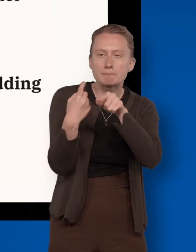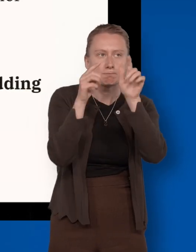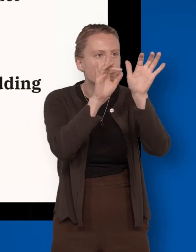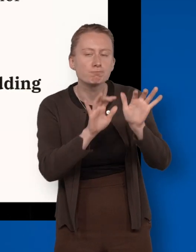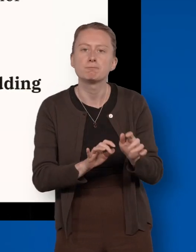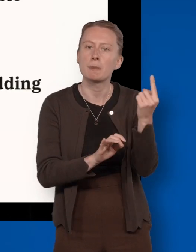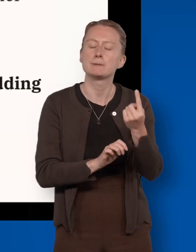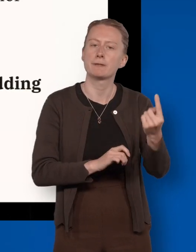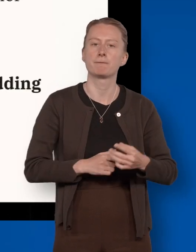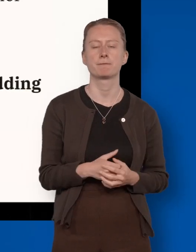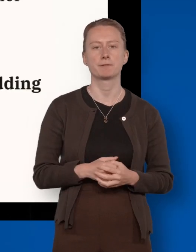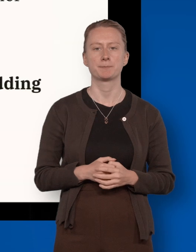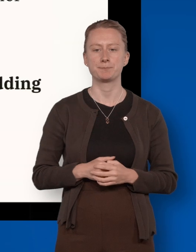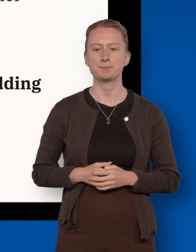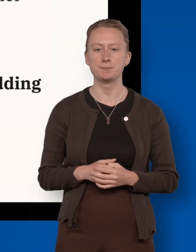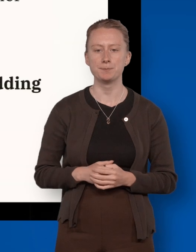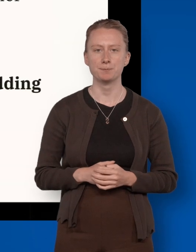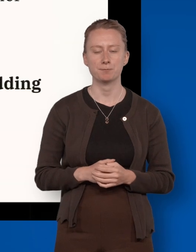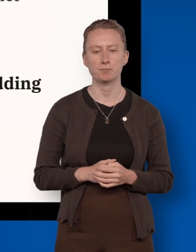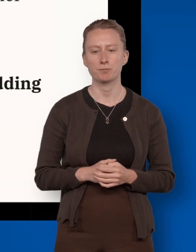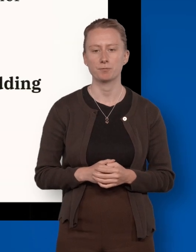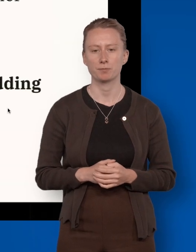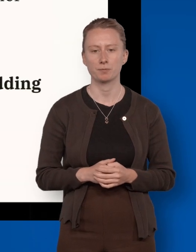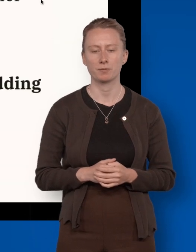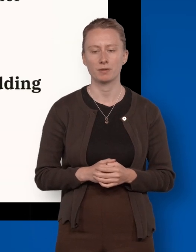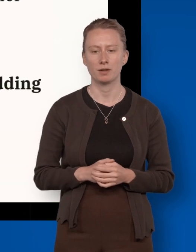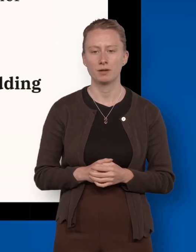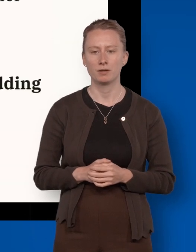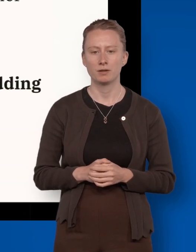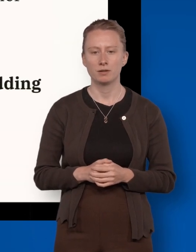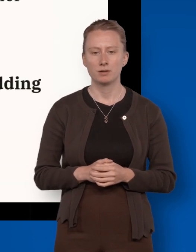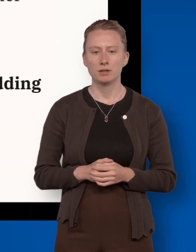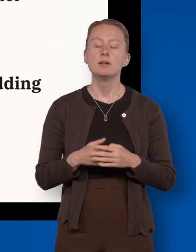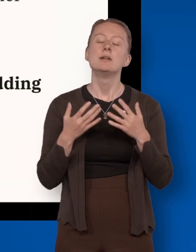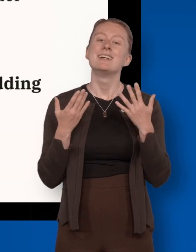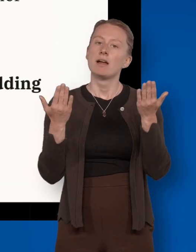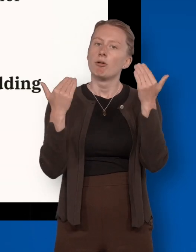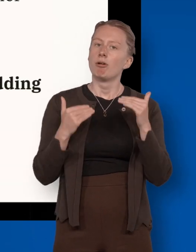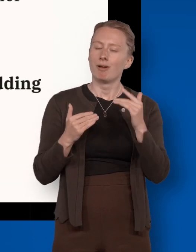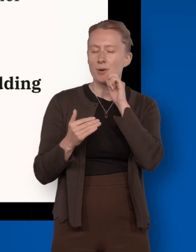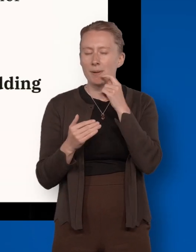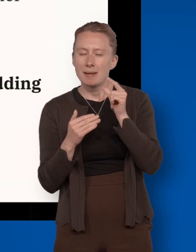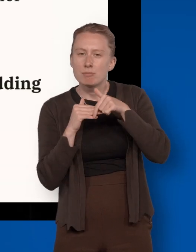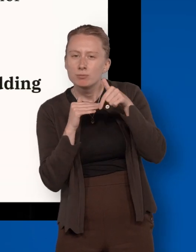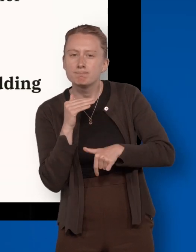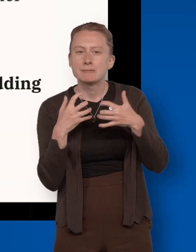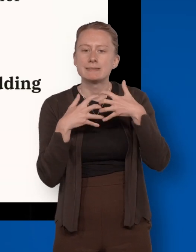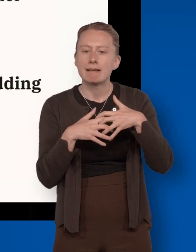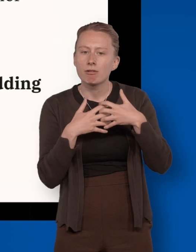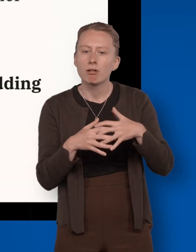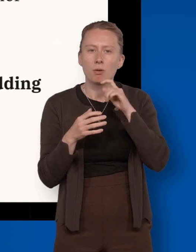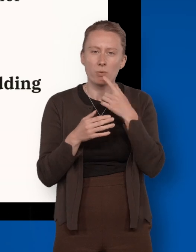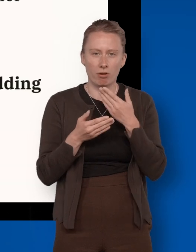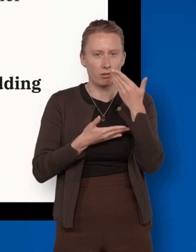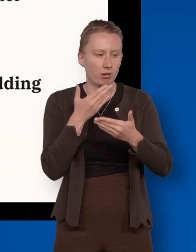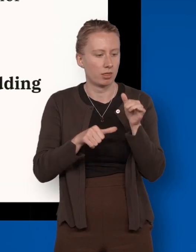Okay, so I'm now going to get slightly technical. I'm just going to go through the actual process of Scribe,